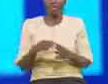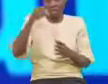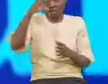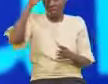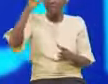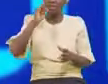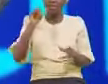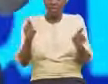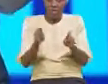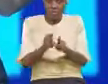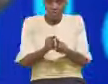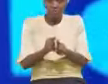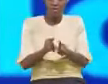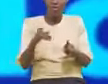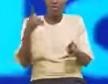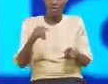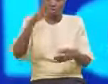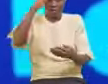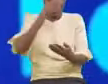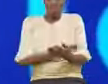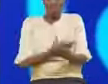E ga nya me gbeto vi ha.